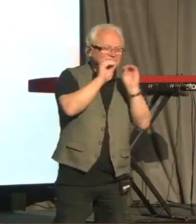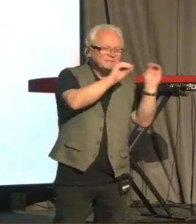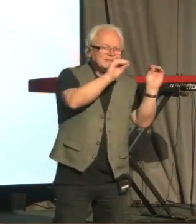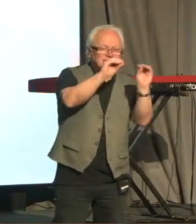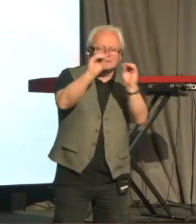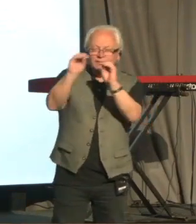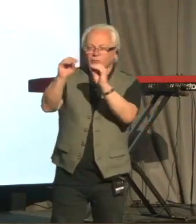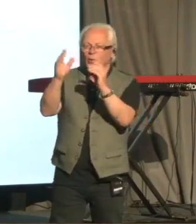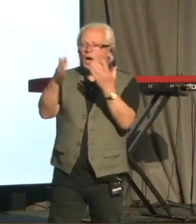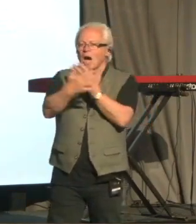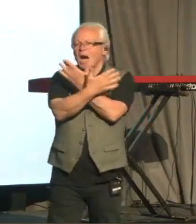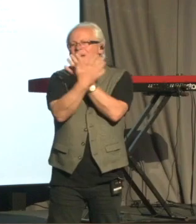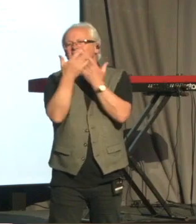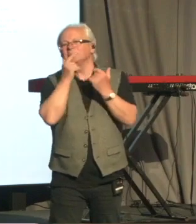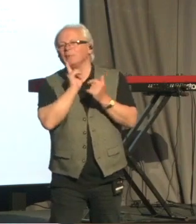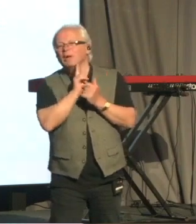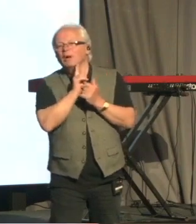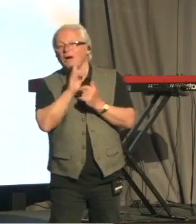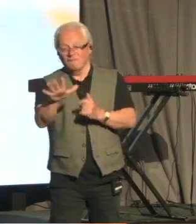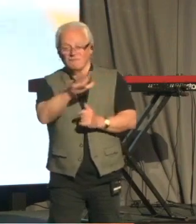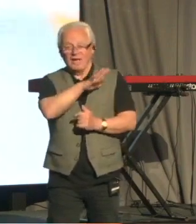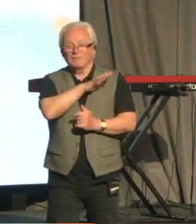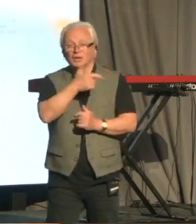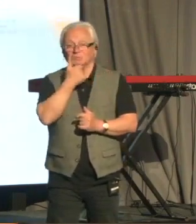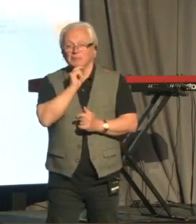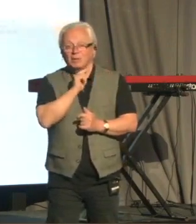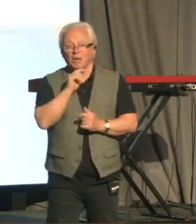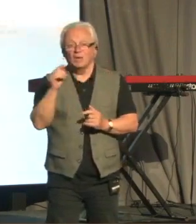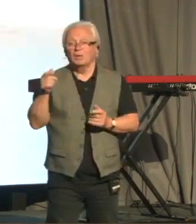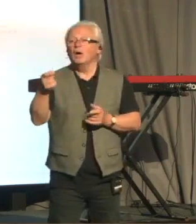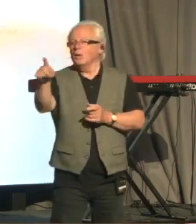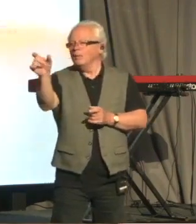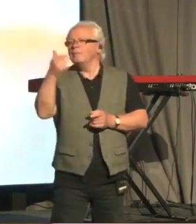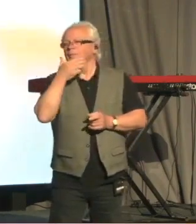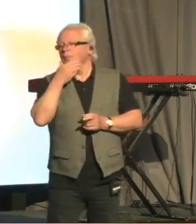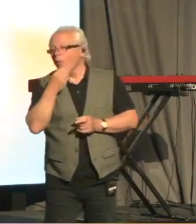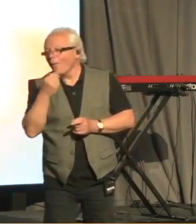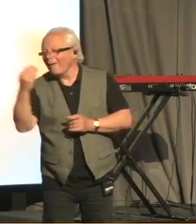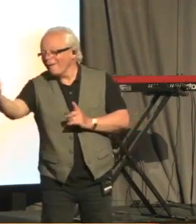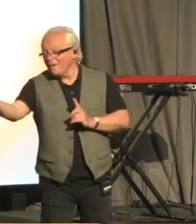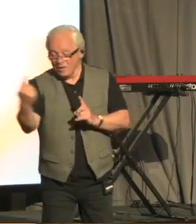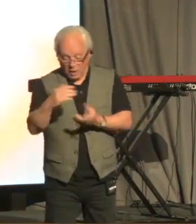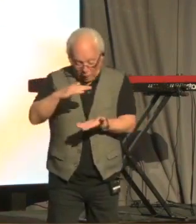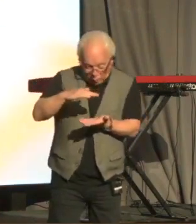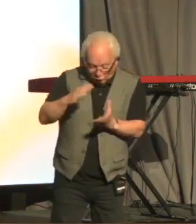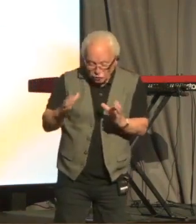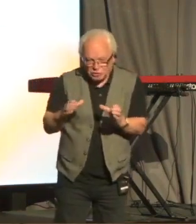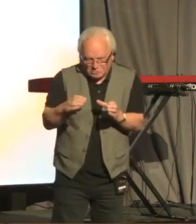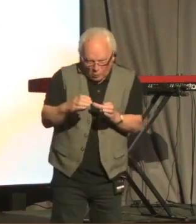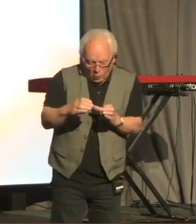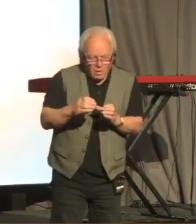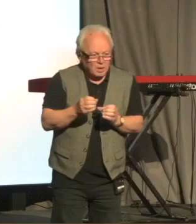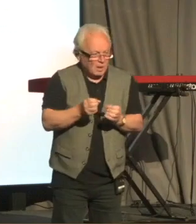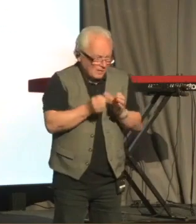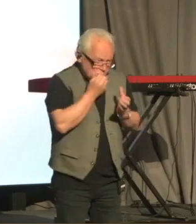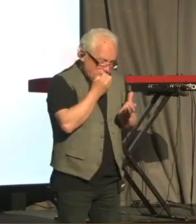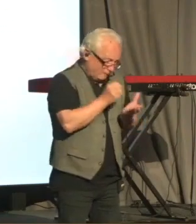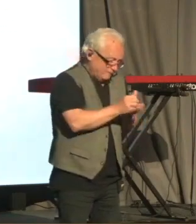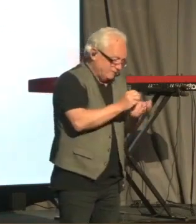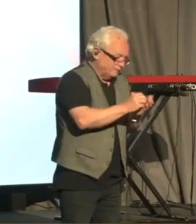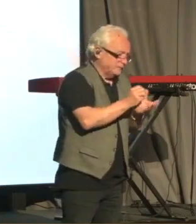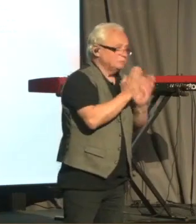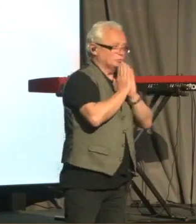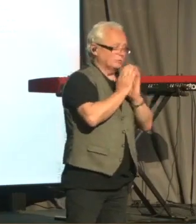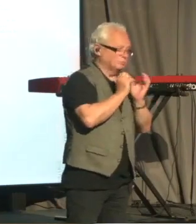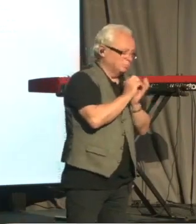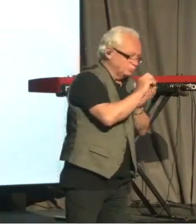takes this little boy's lunch and he feeds what it says 5,000 people. Scholars believe that that was